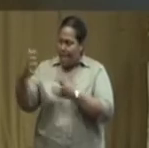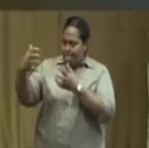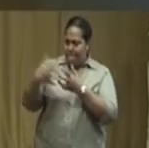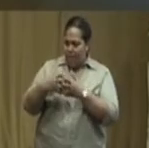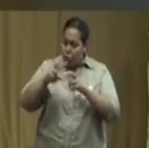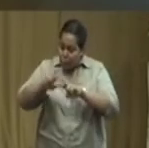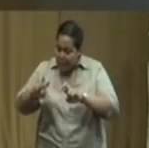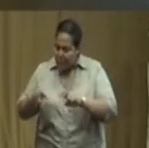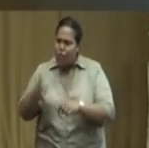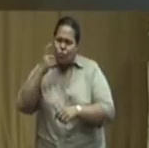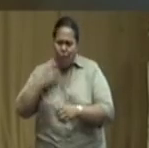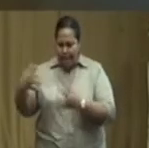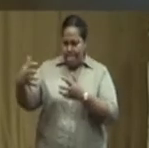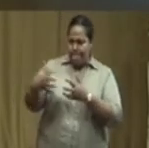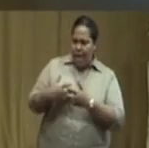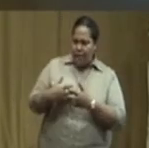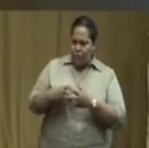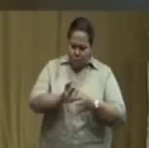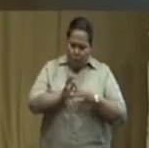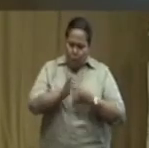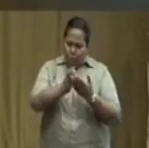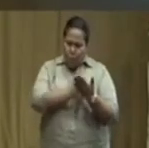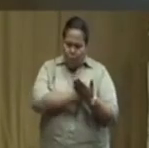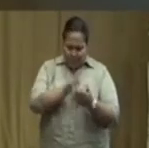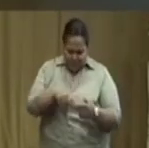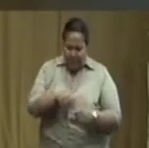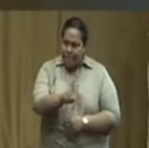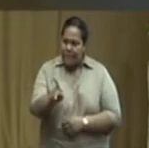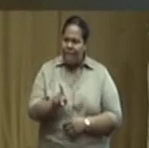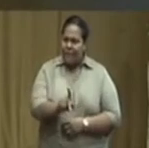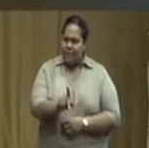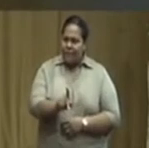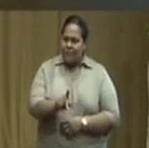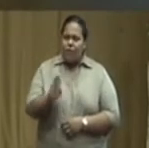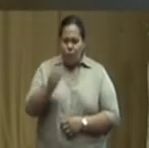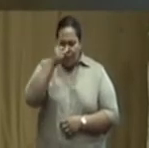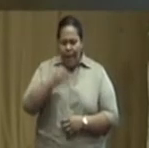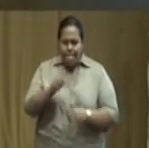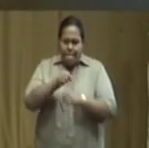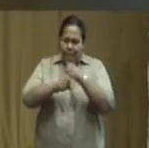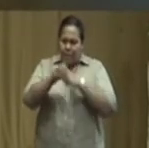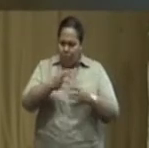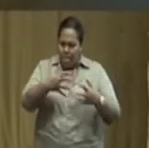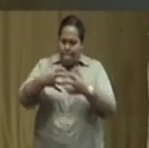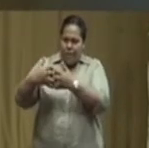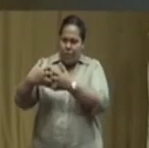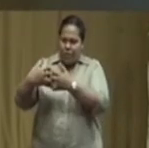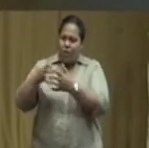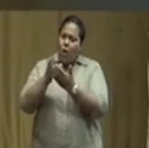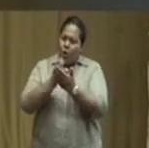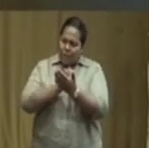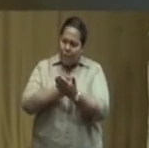Pacific. If in the process we can build into the courses and activities substantial and irreducible